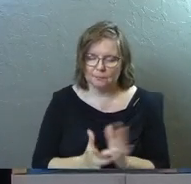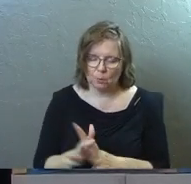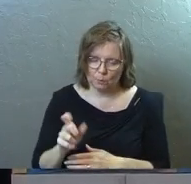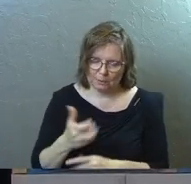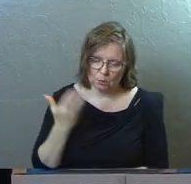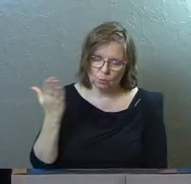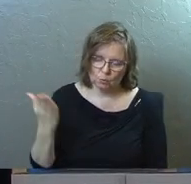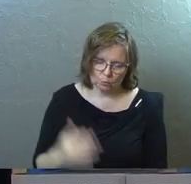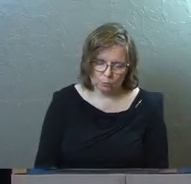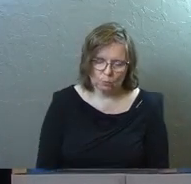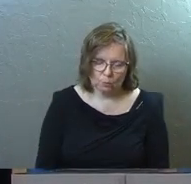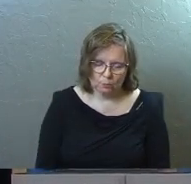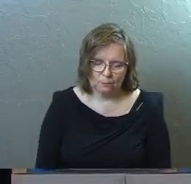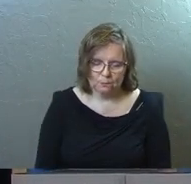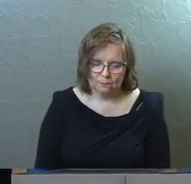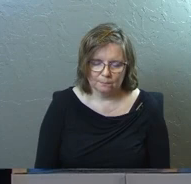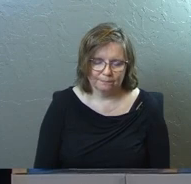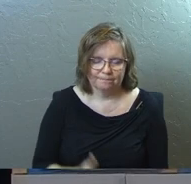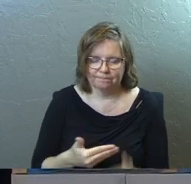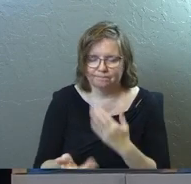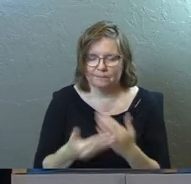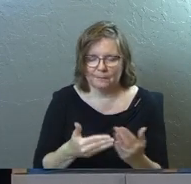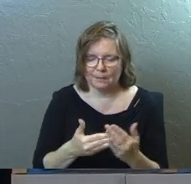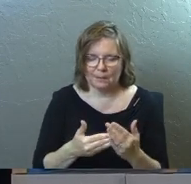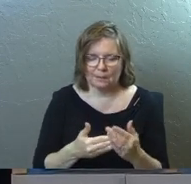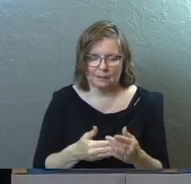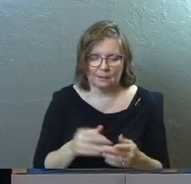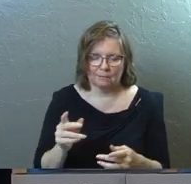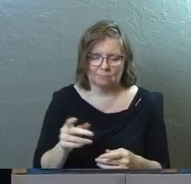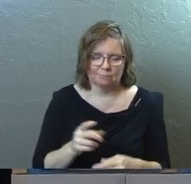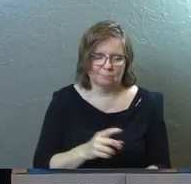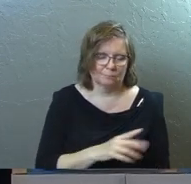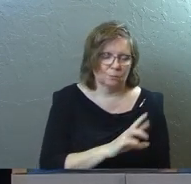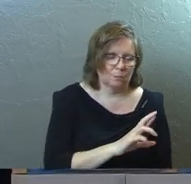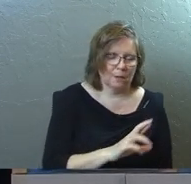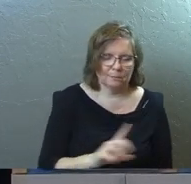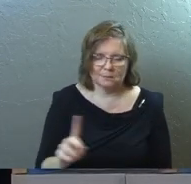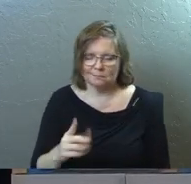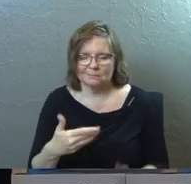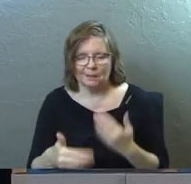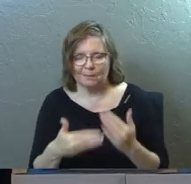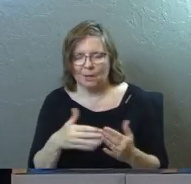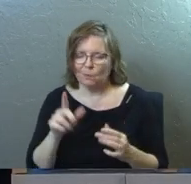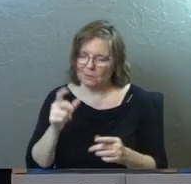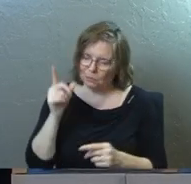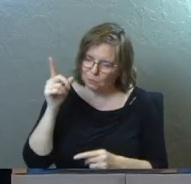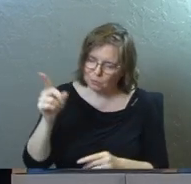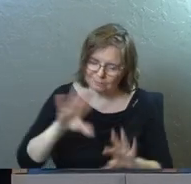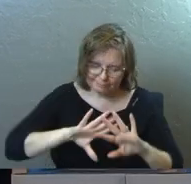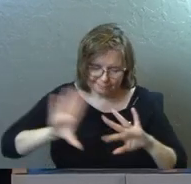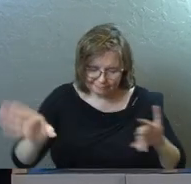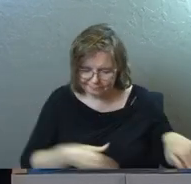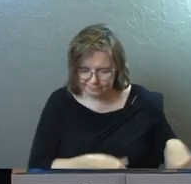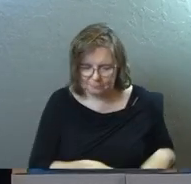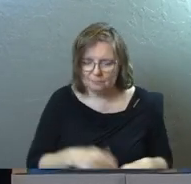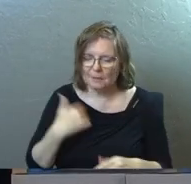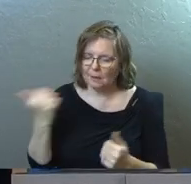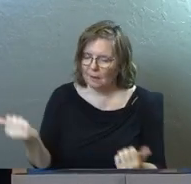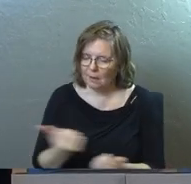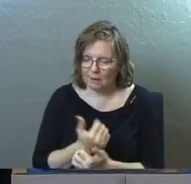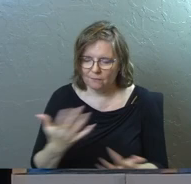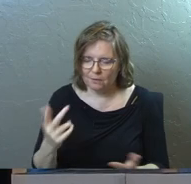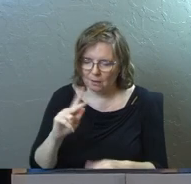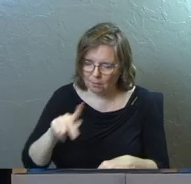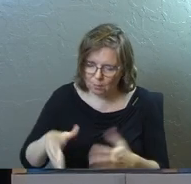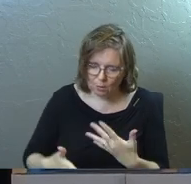Jesus, we need you. It doesn't matter where we fall, what side we land on, Jesus. We just need you. Be our everything.